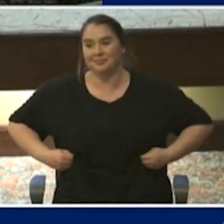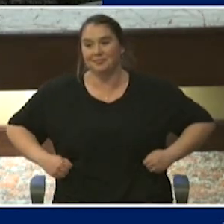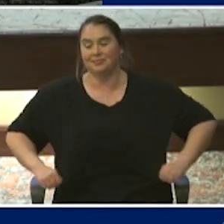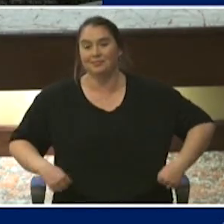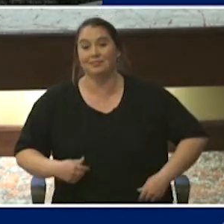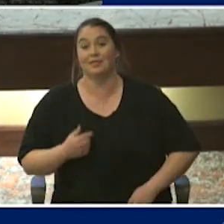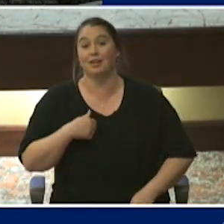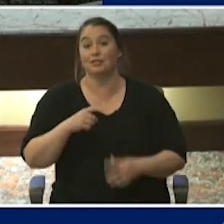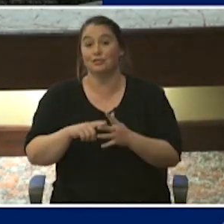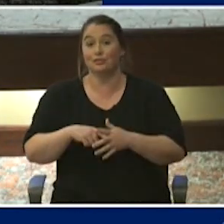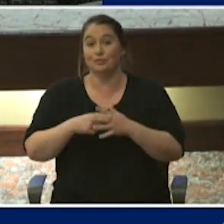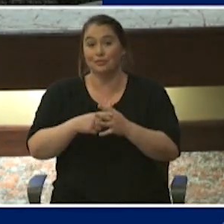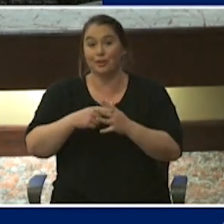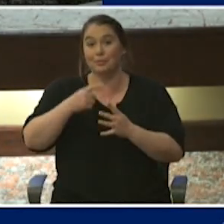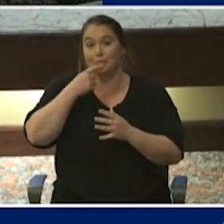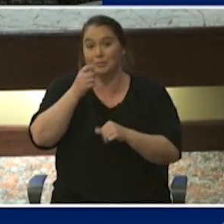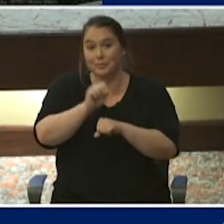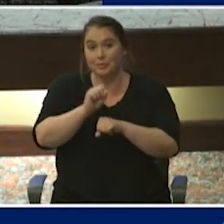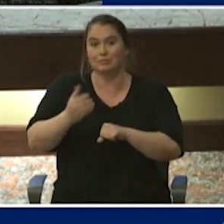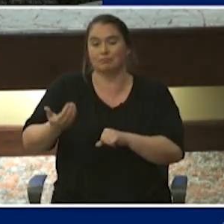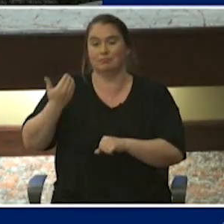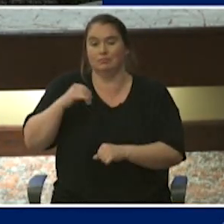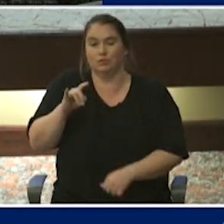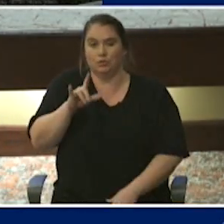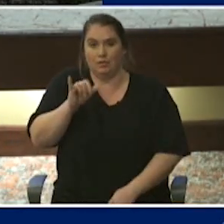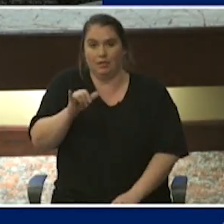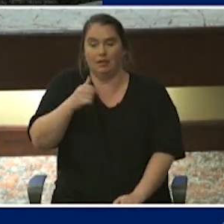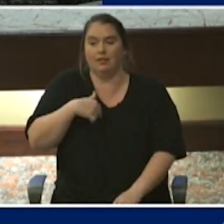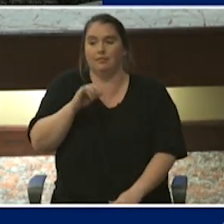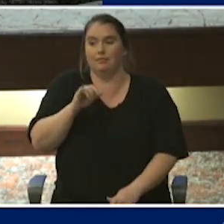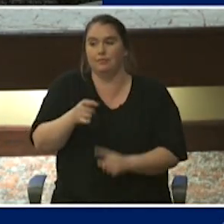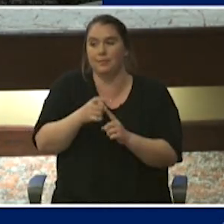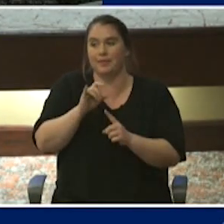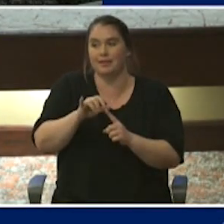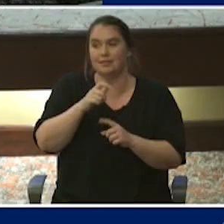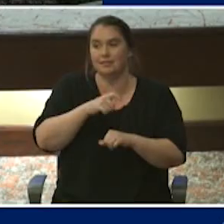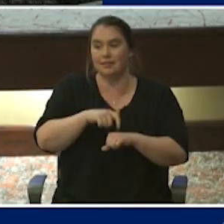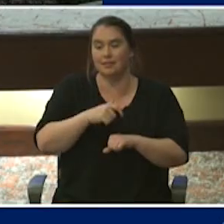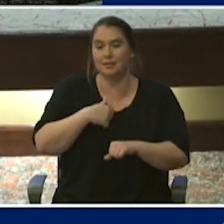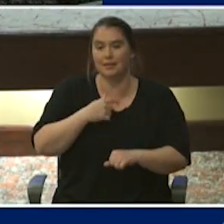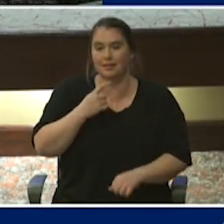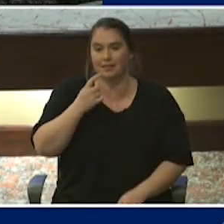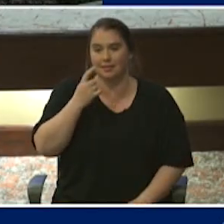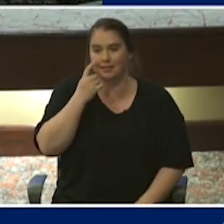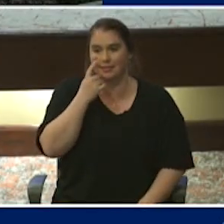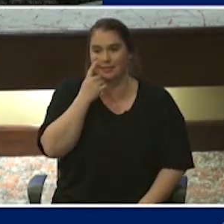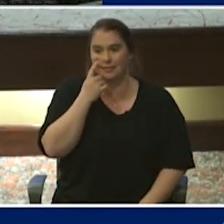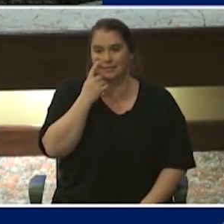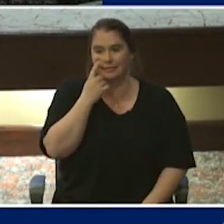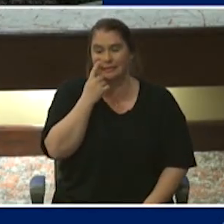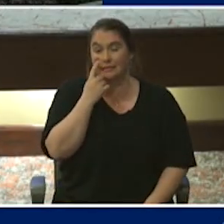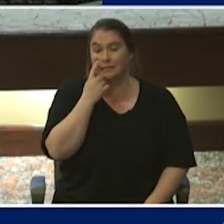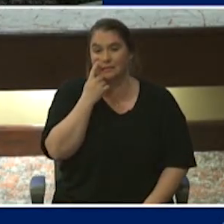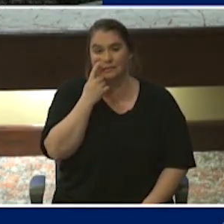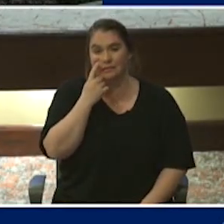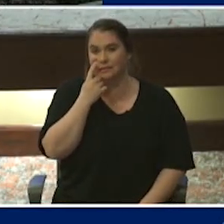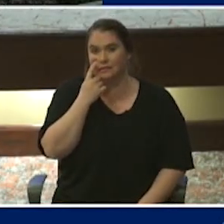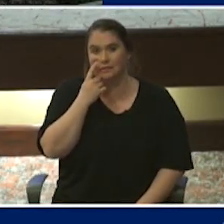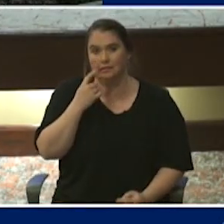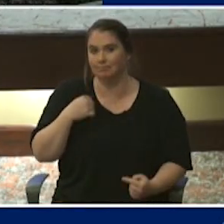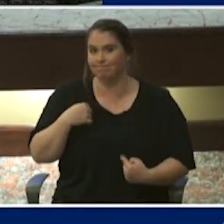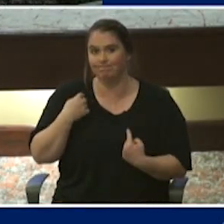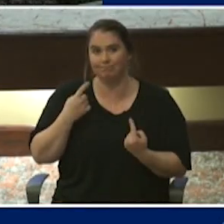lights were turned off in Winter Storm Uri period, and they haven't had much control since. And before that,